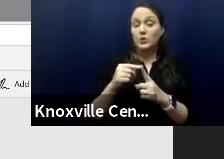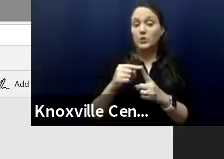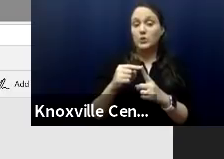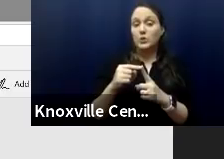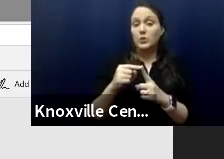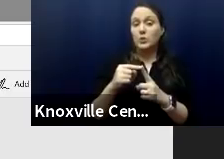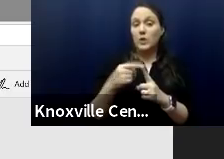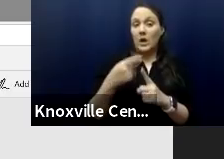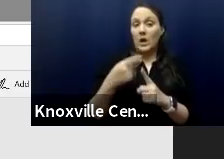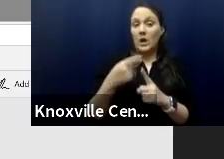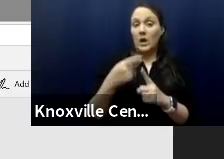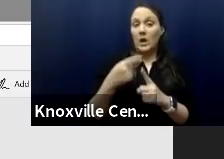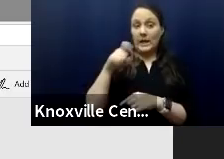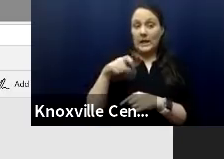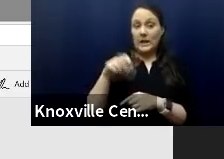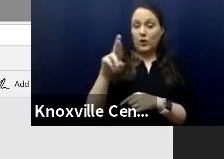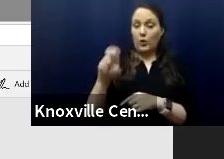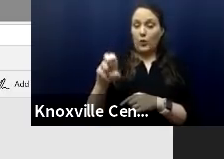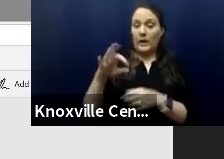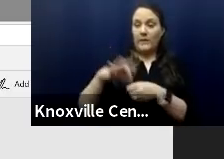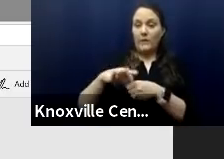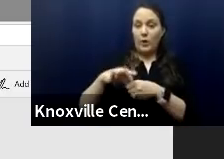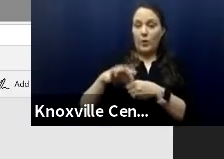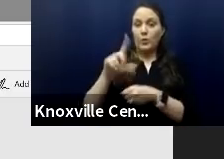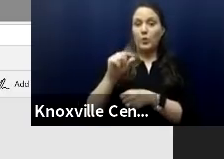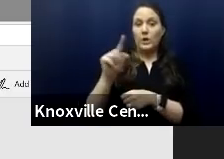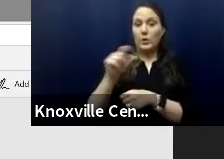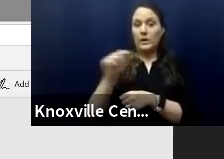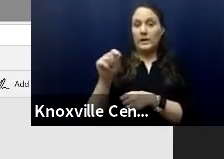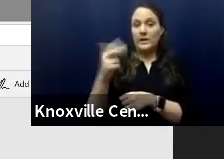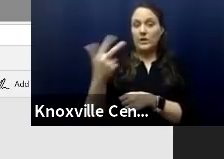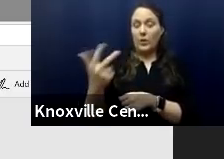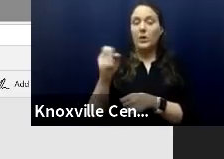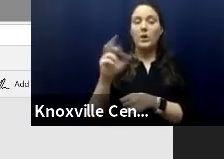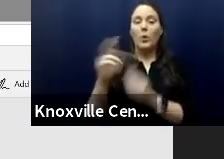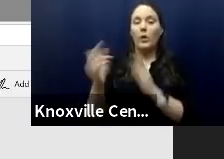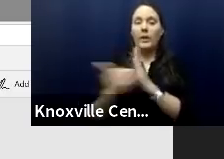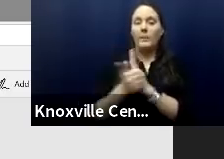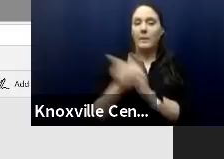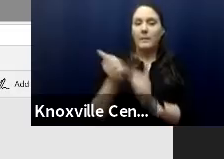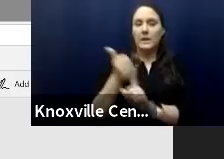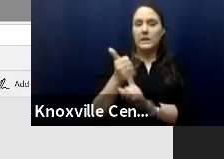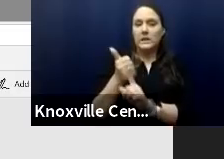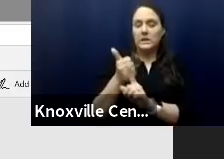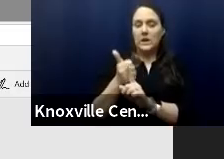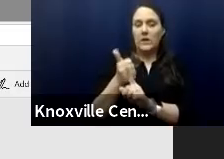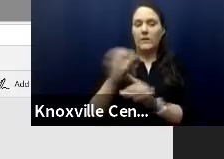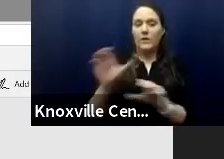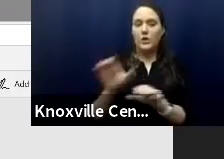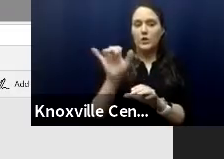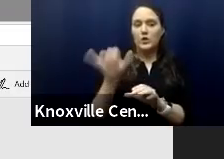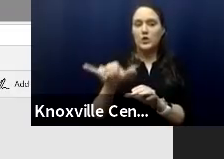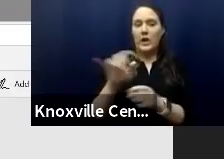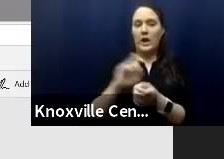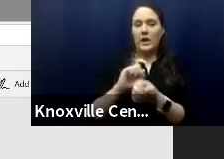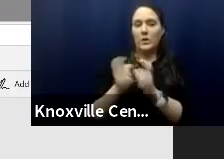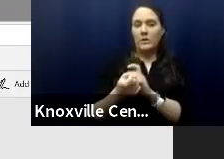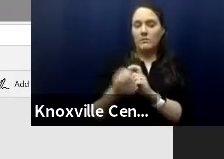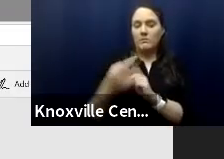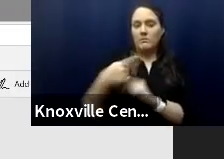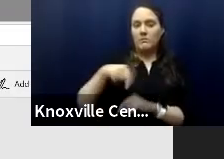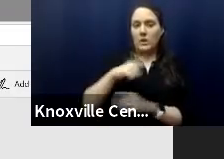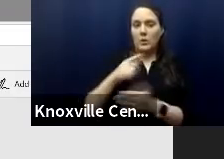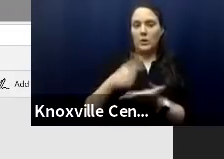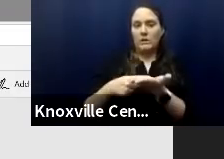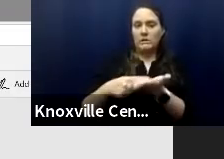to re-vote on 2020-3? Or does the amendment itself pretty much do the revisions that we're